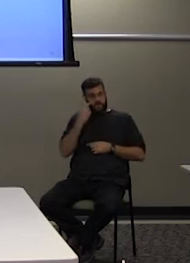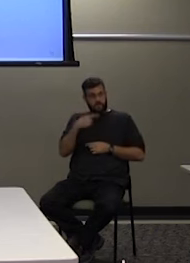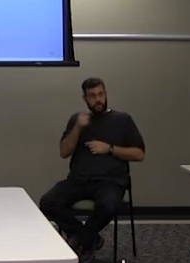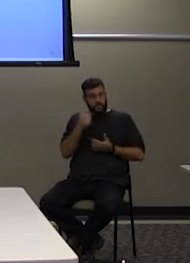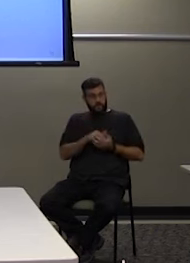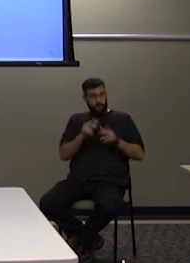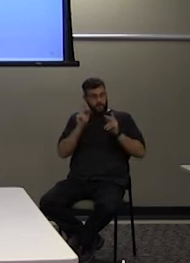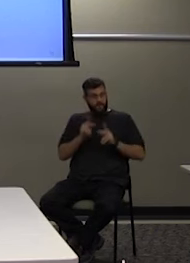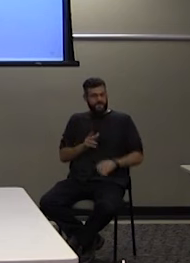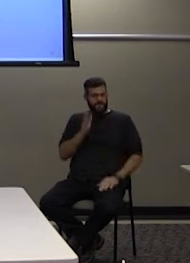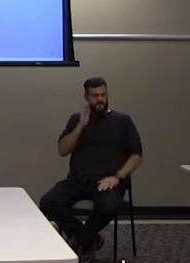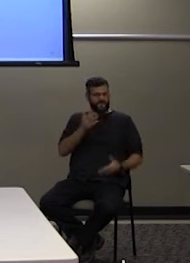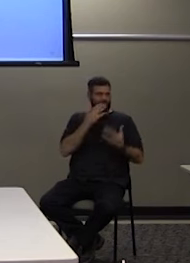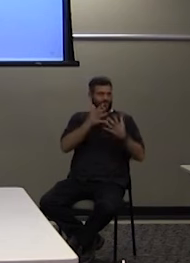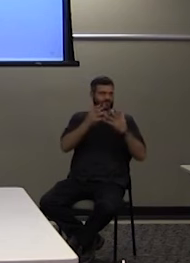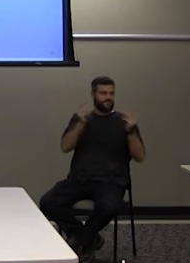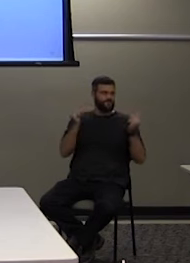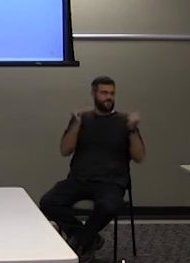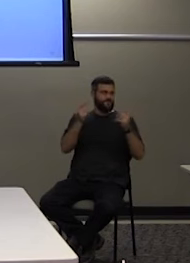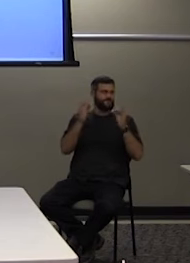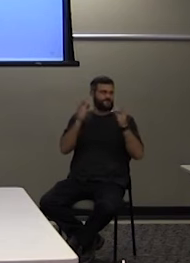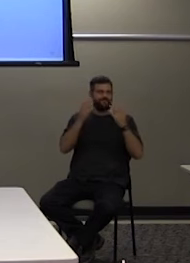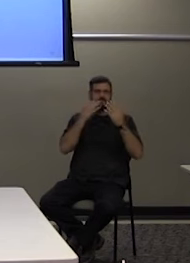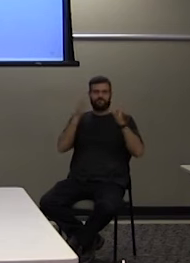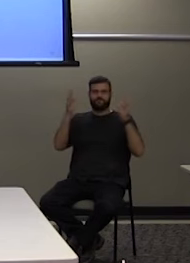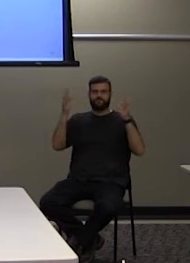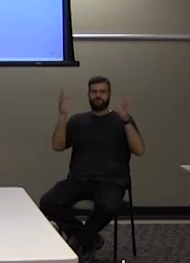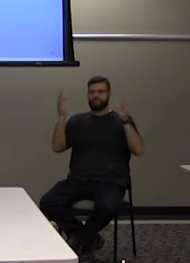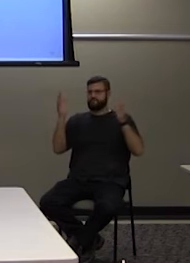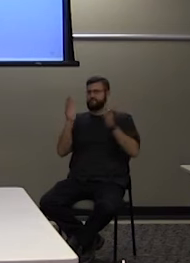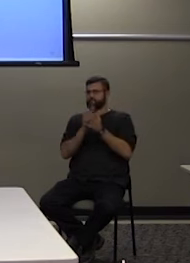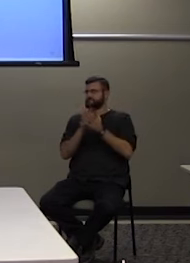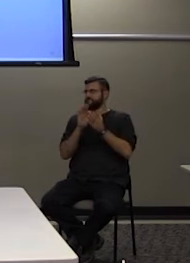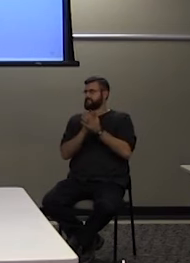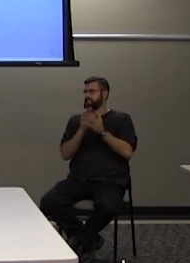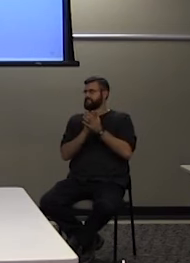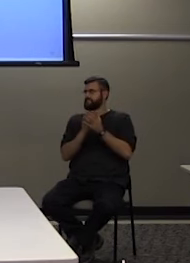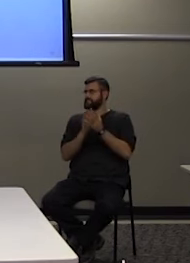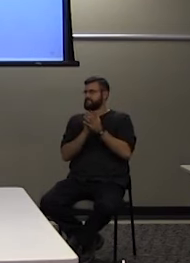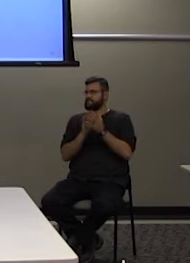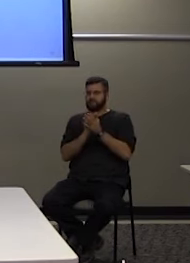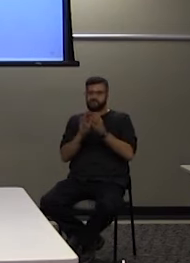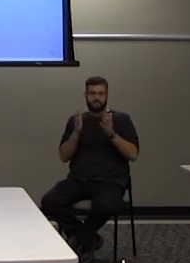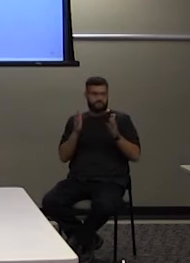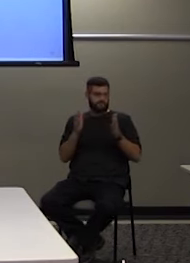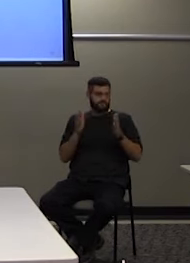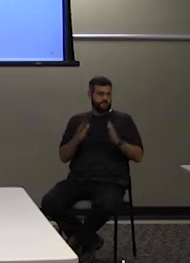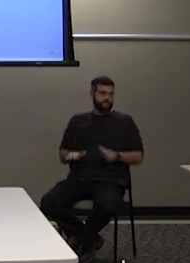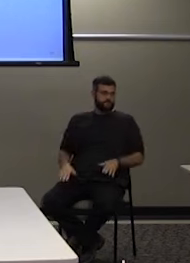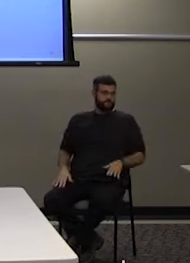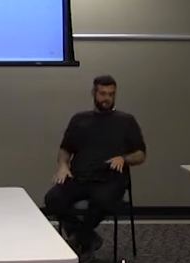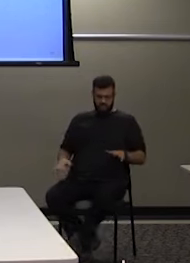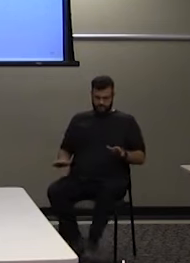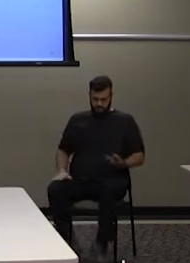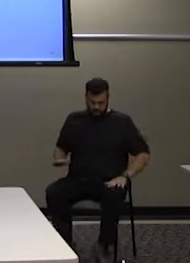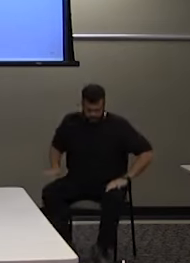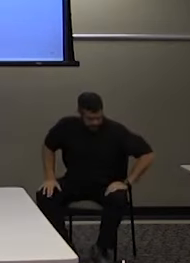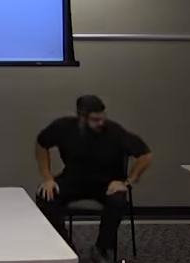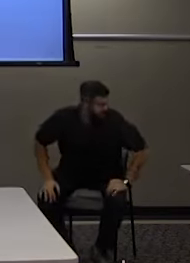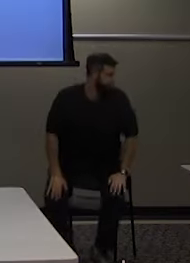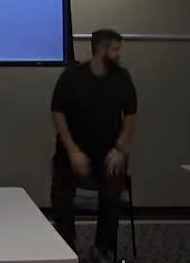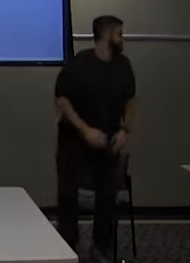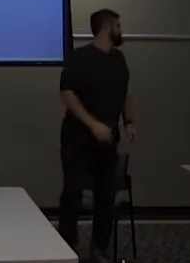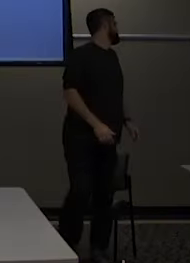in person. But thank you so much, everybody. Thank you.